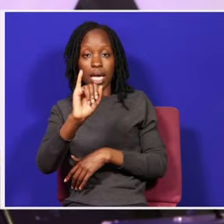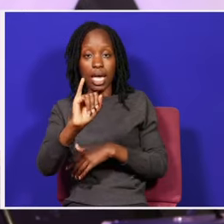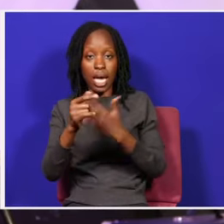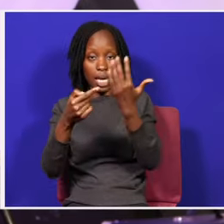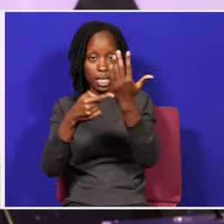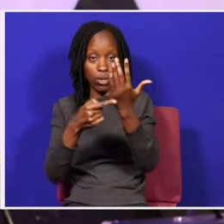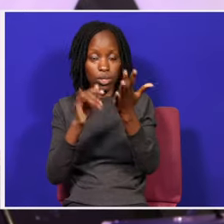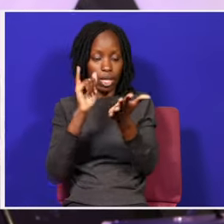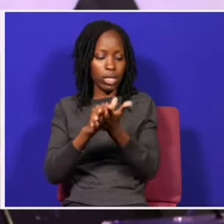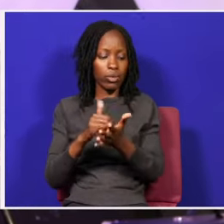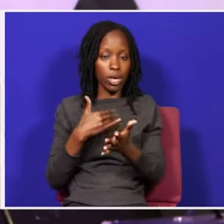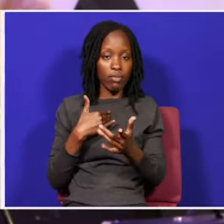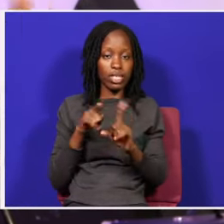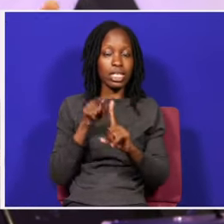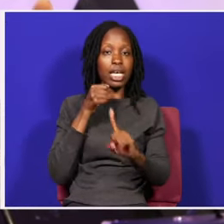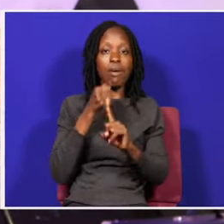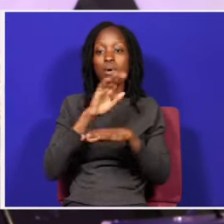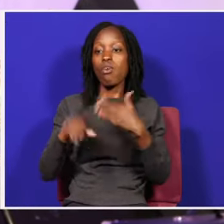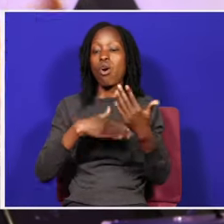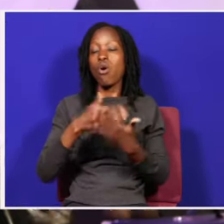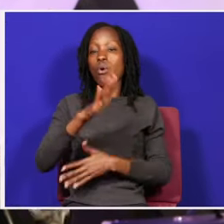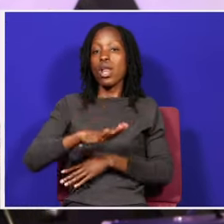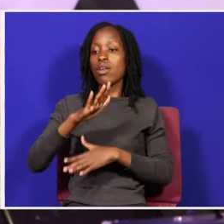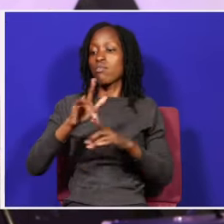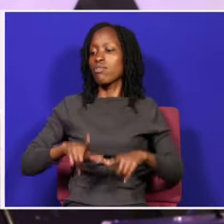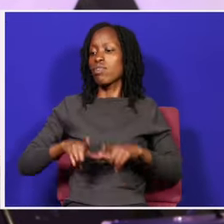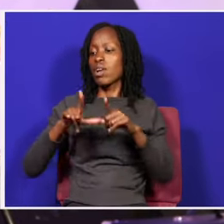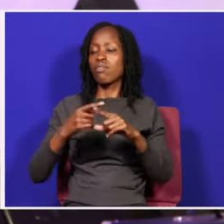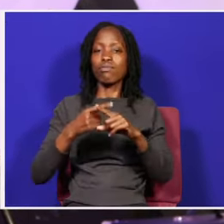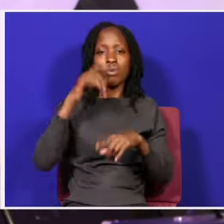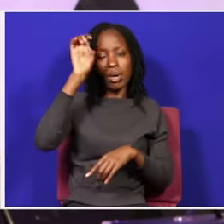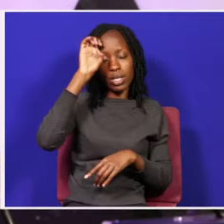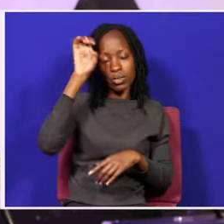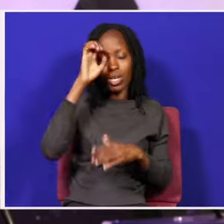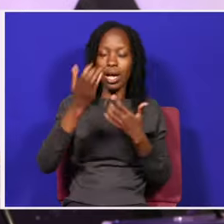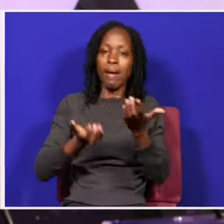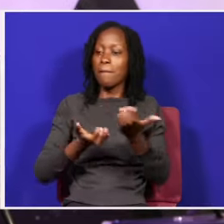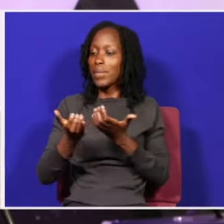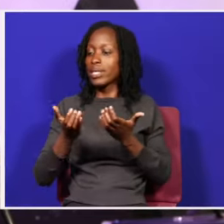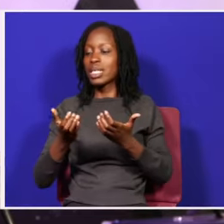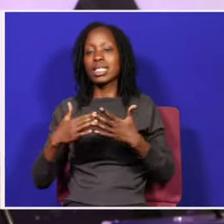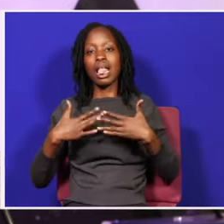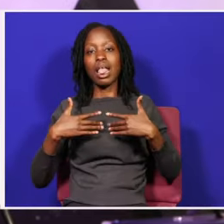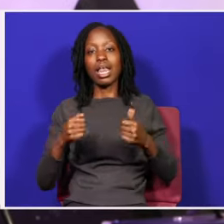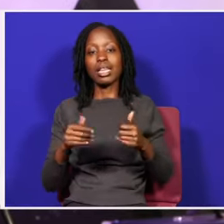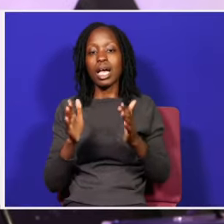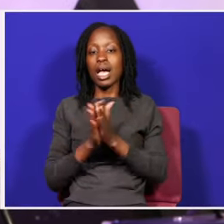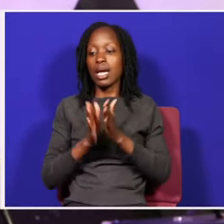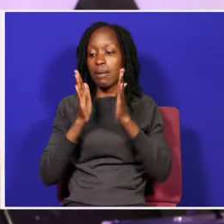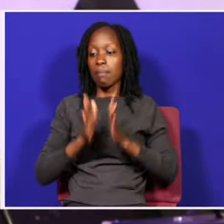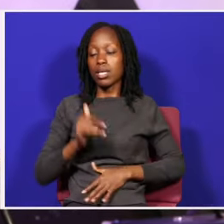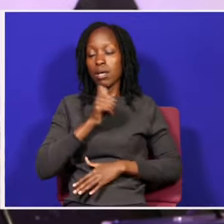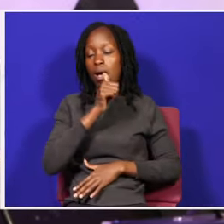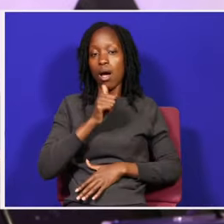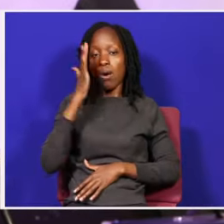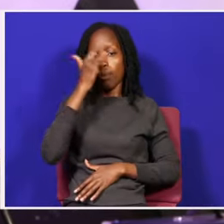available to us, impacting every area of life from education to business to health and even personal privacy.